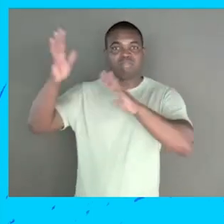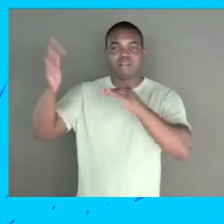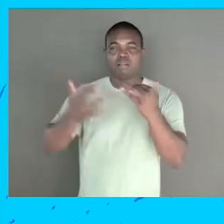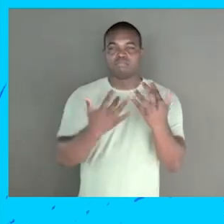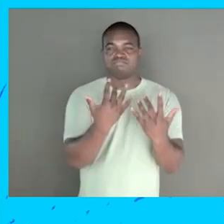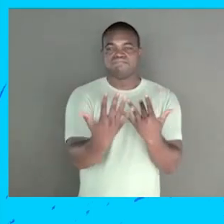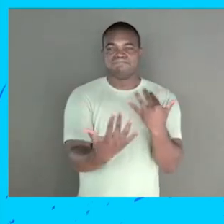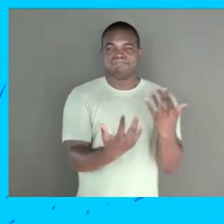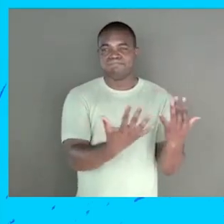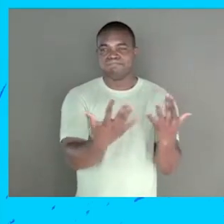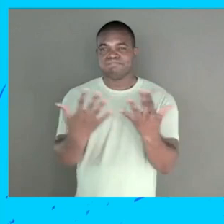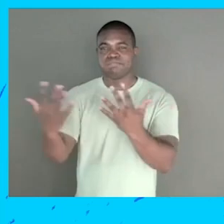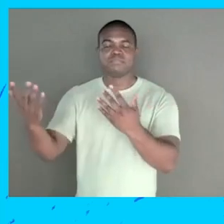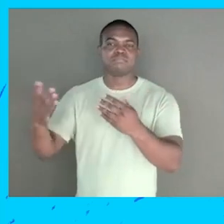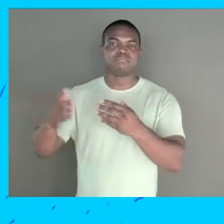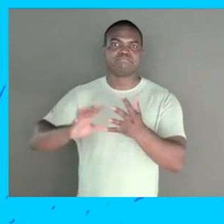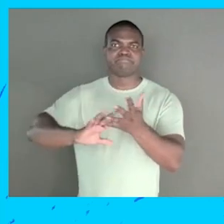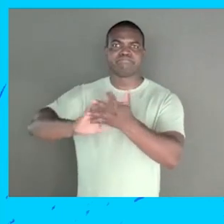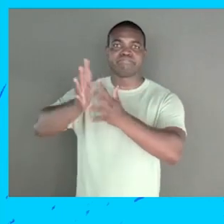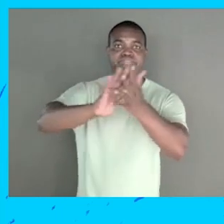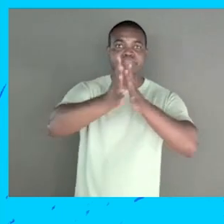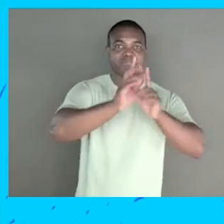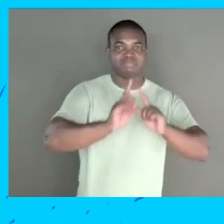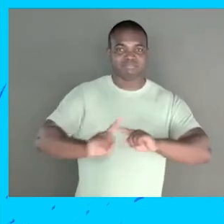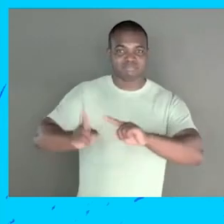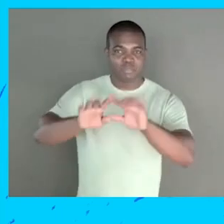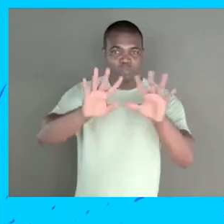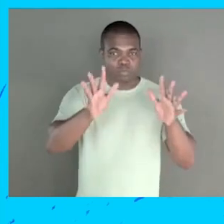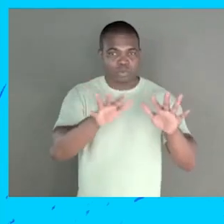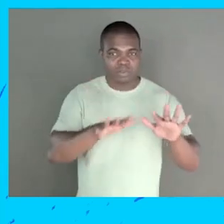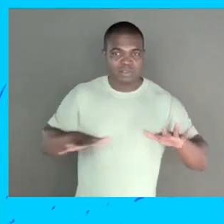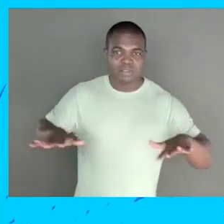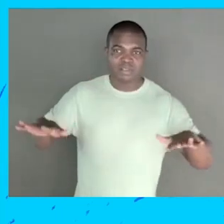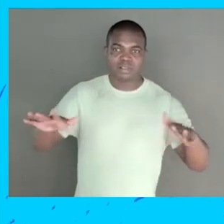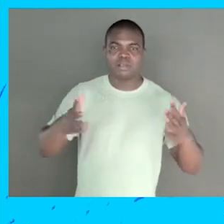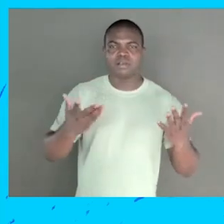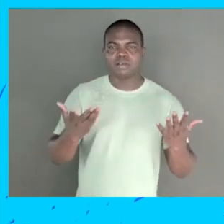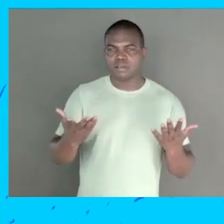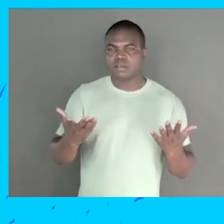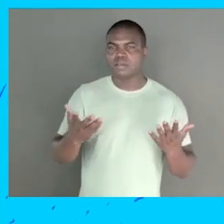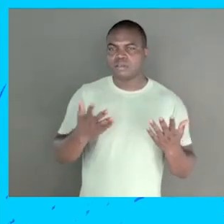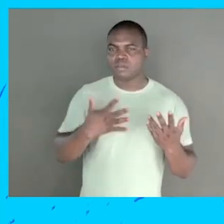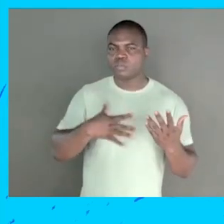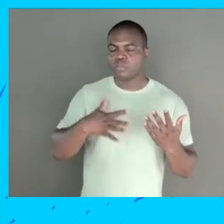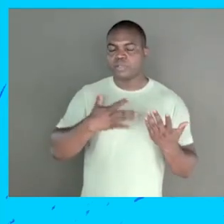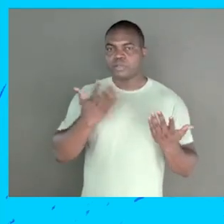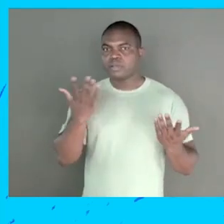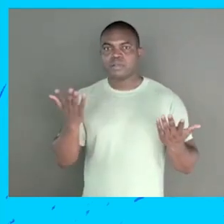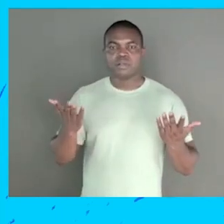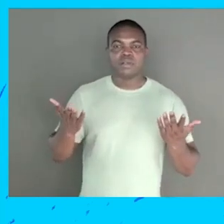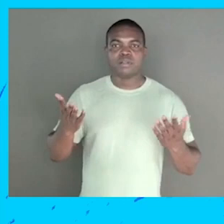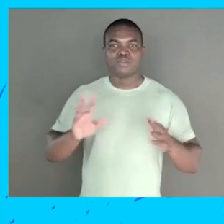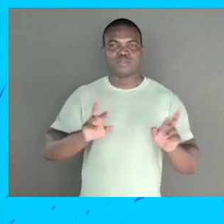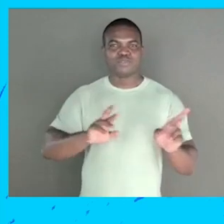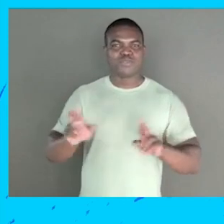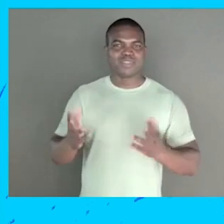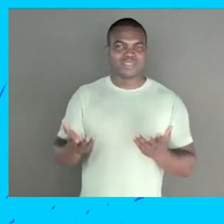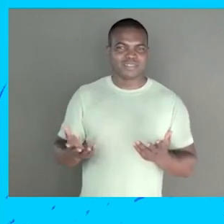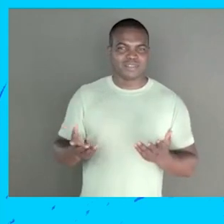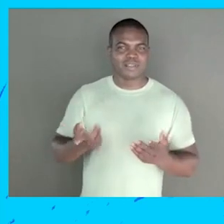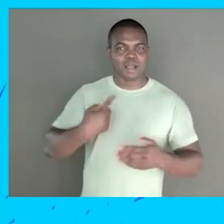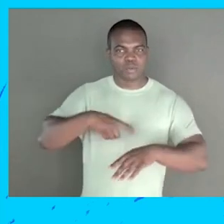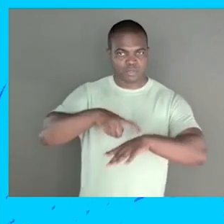our time now. We will rise and shine like the break of dawn. And through all that hard work and